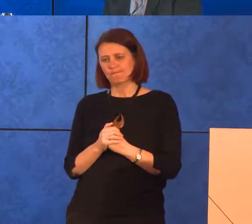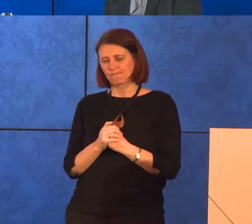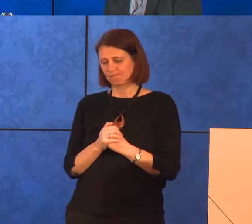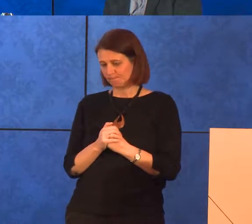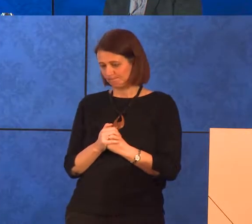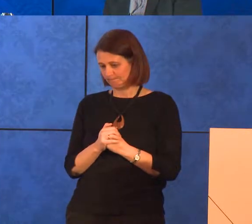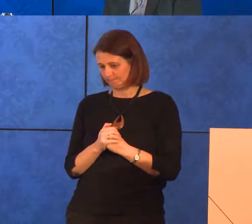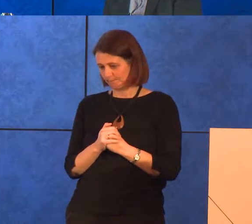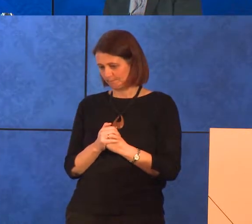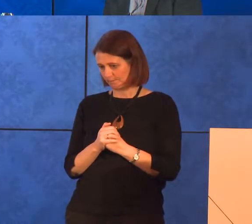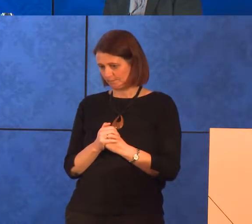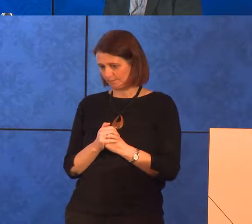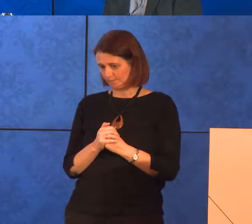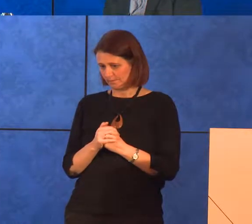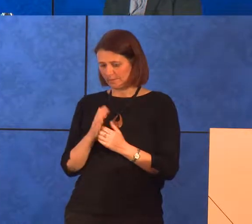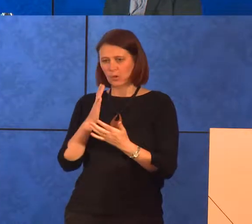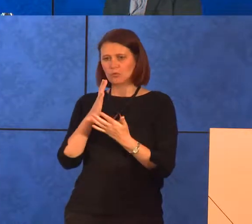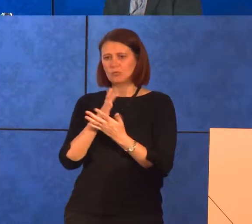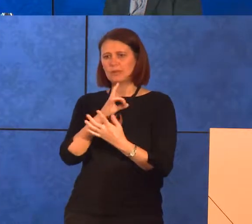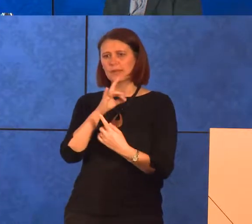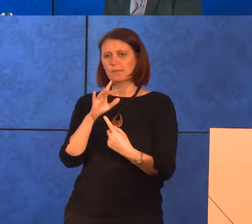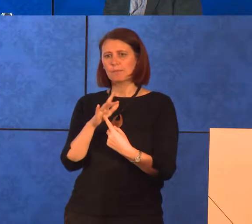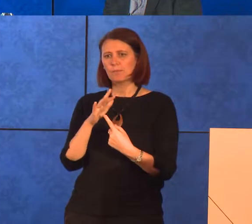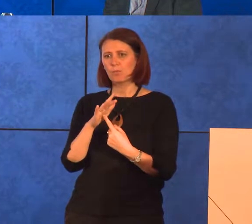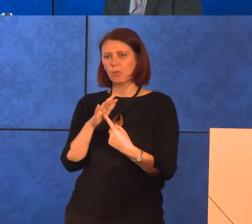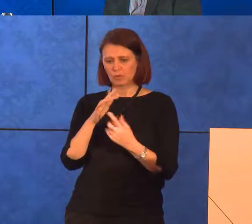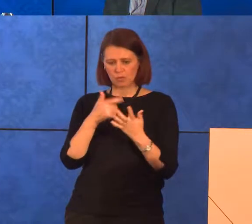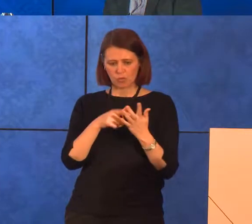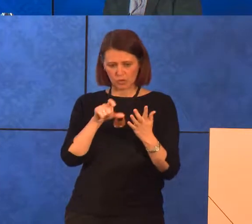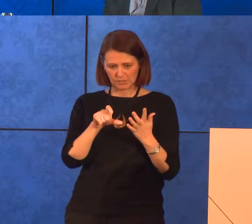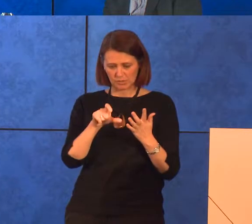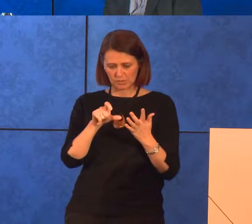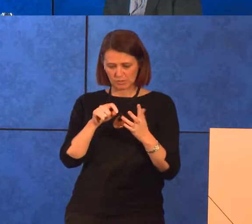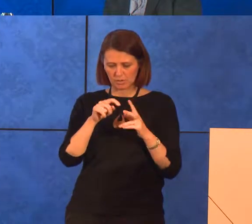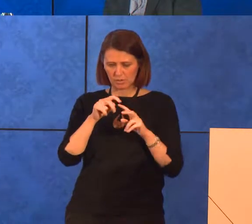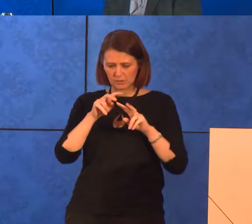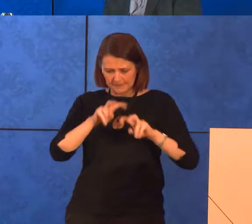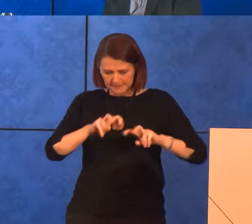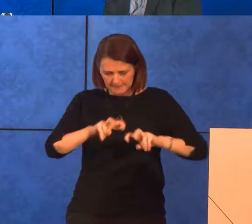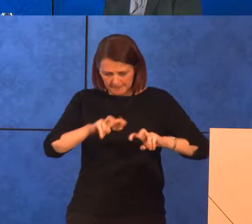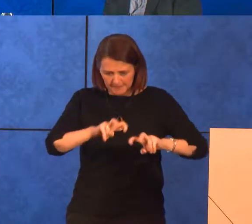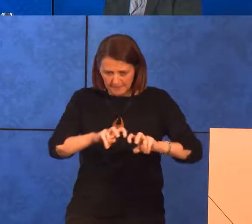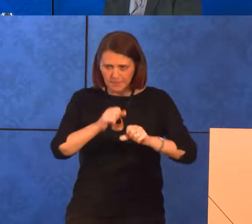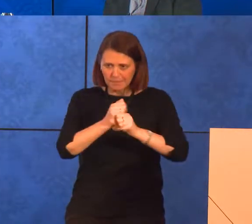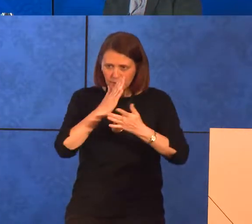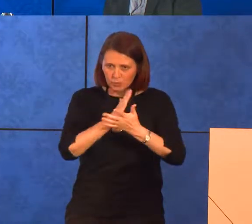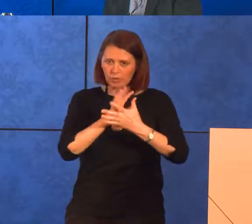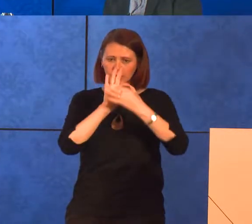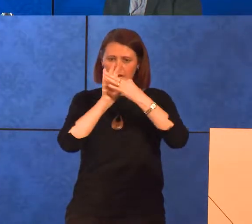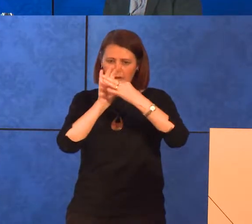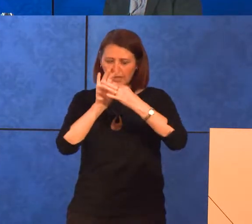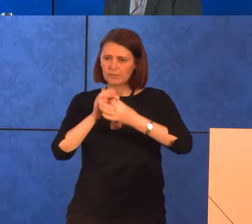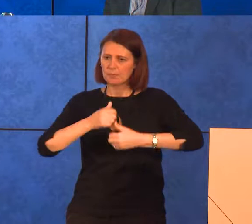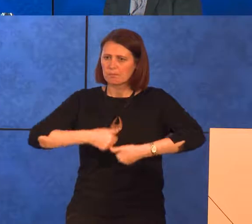like, really important that the Royal Commission took a thorough approach to engagement. Some of the